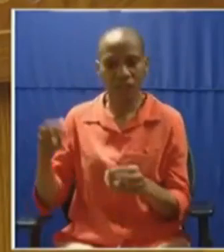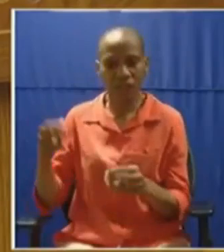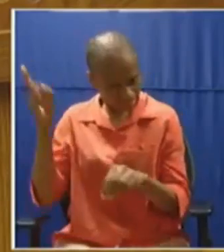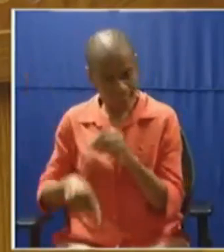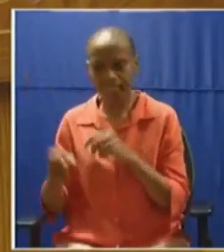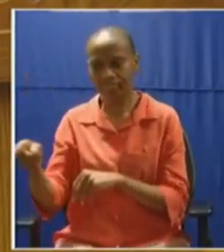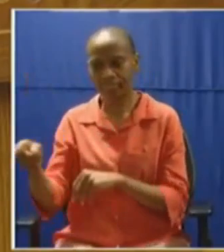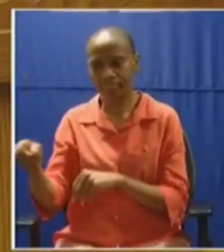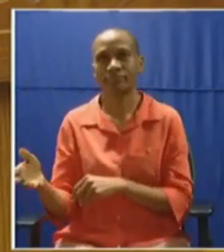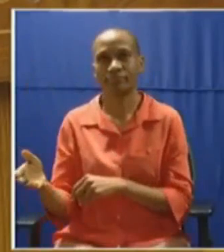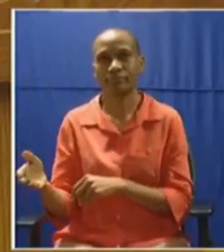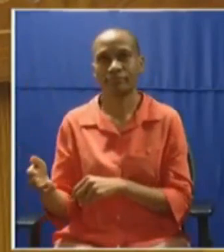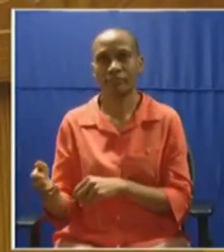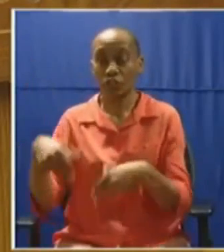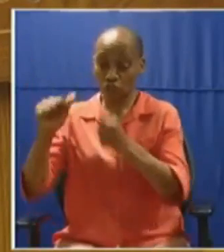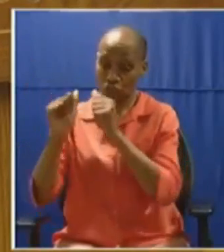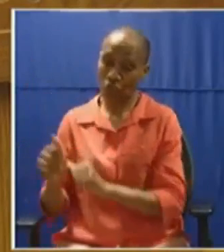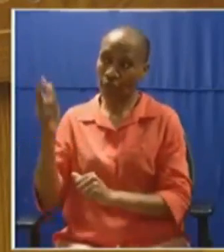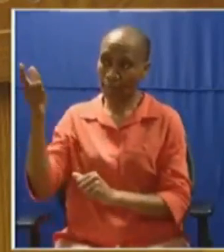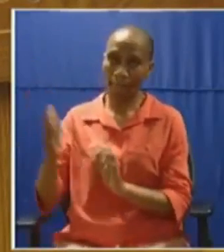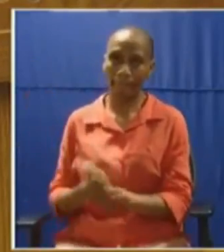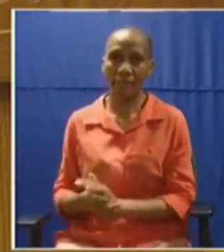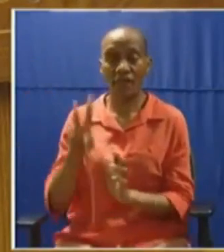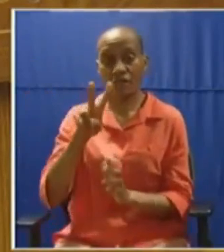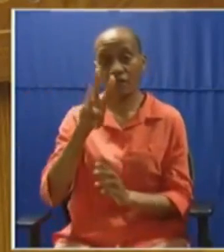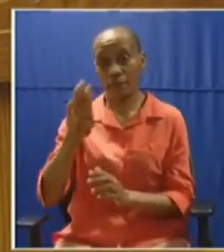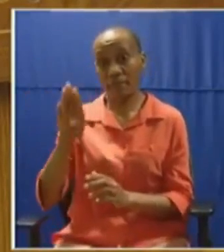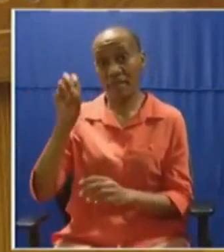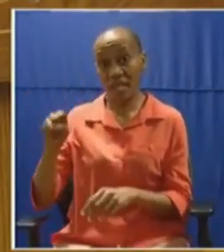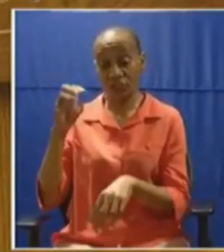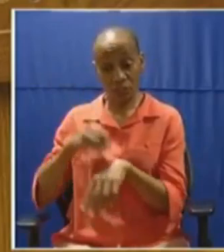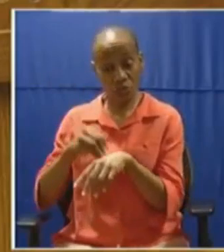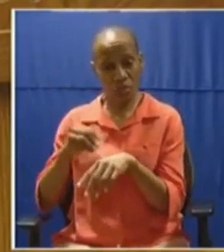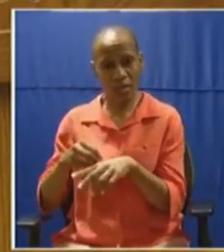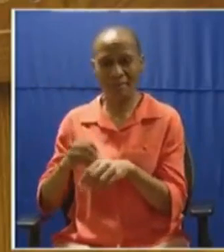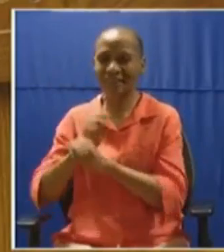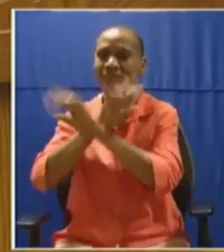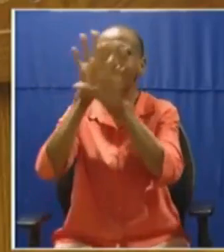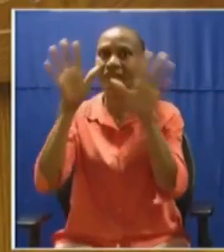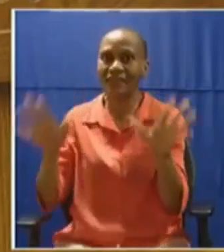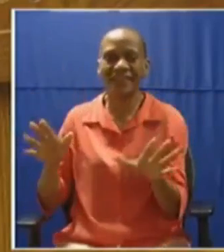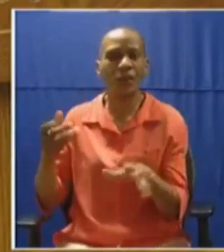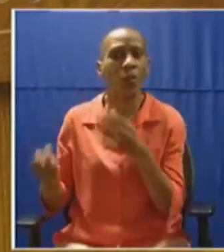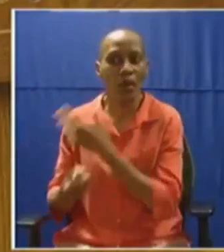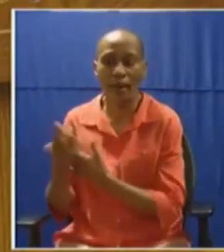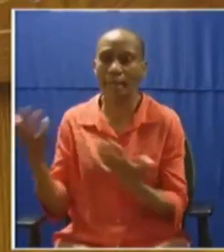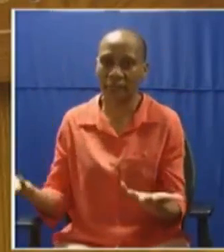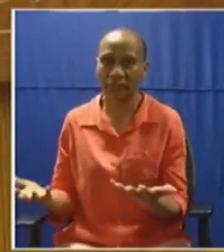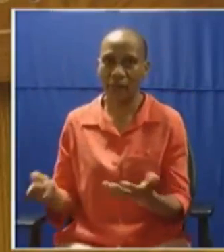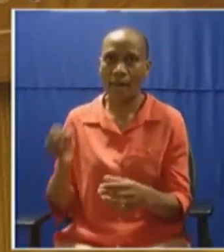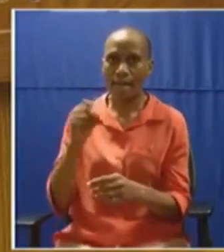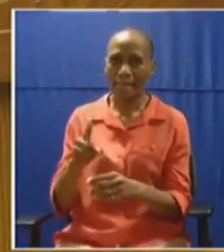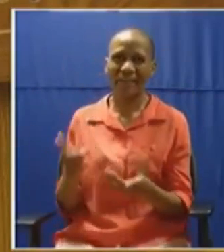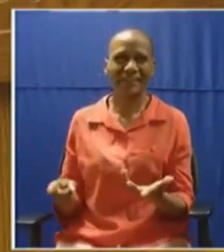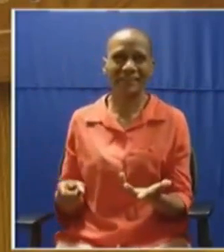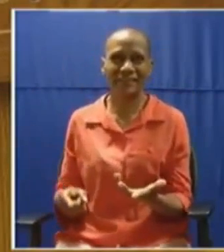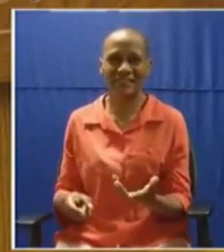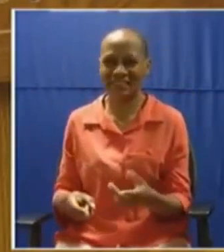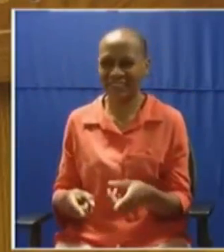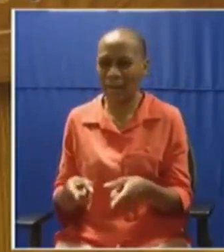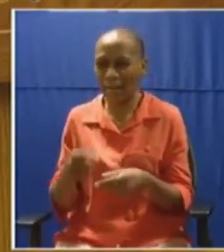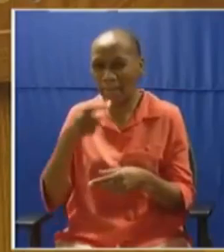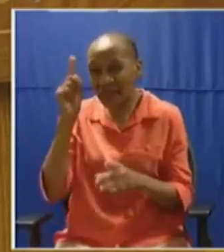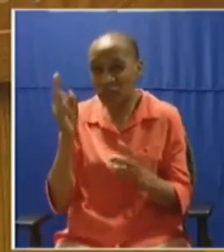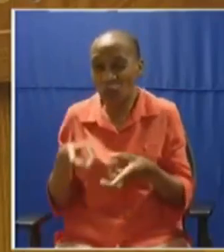accountable. Chairperson, the VBS heist was blatant in its audacity, but completely unsophisticated